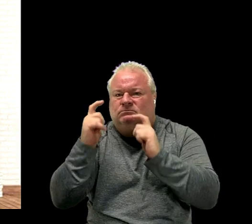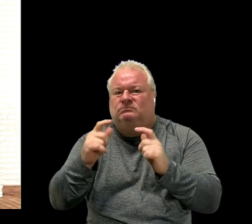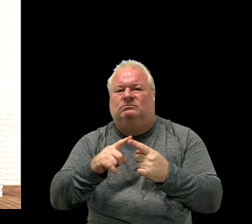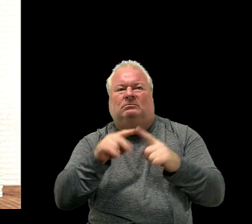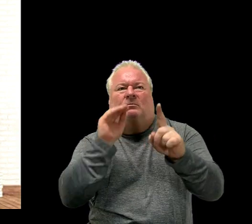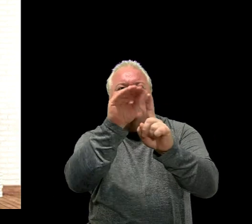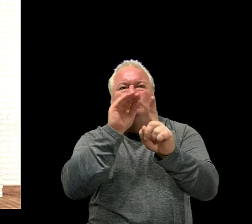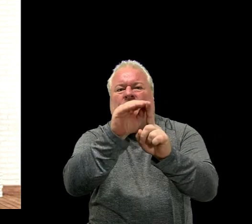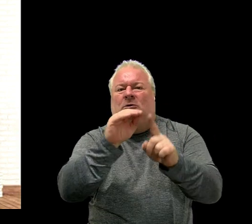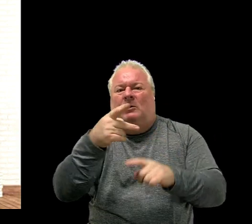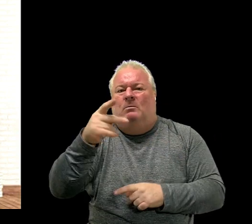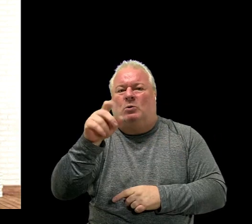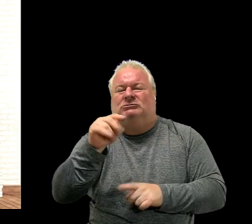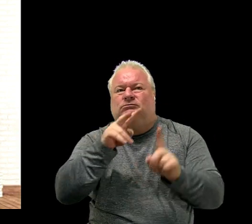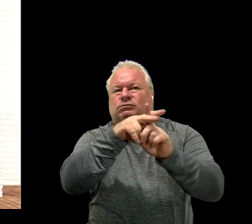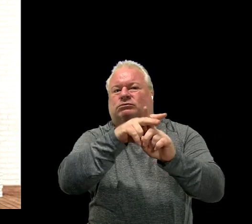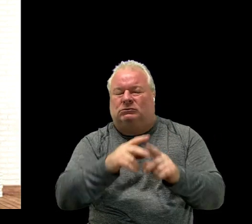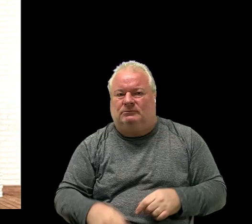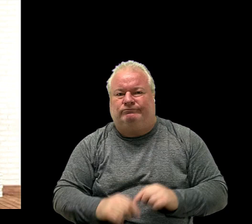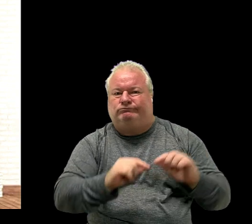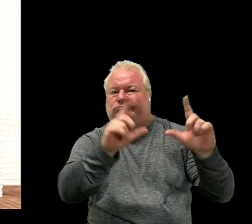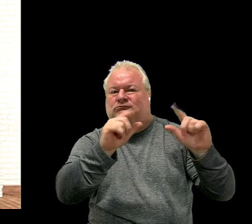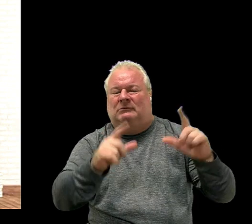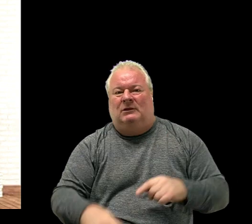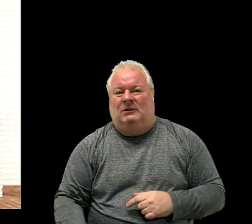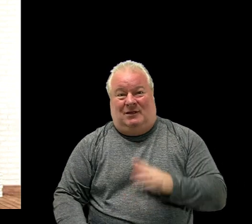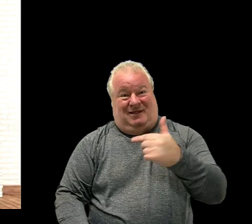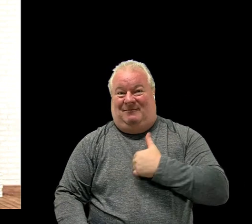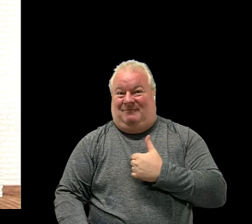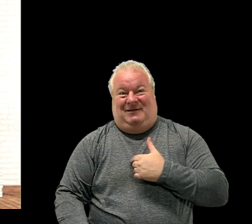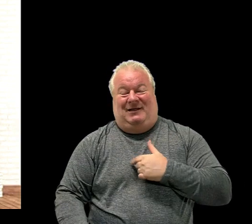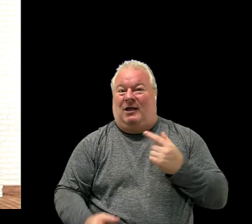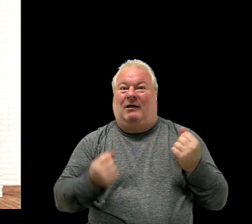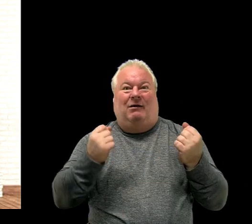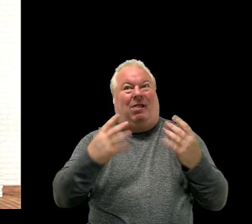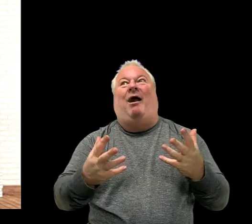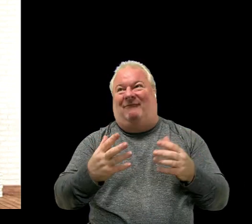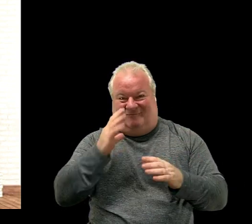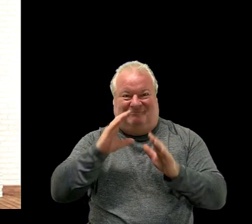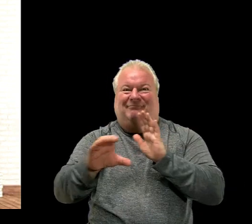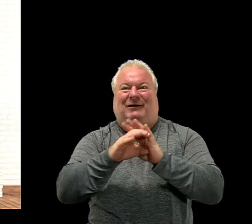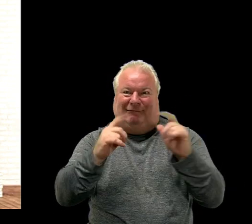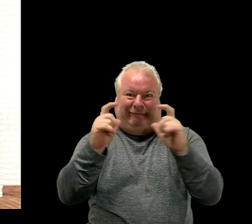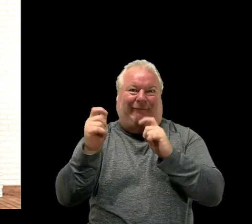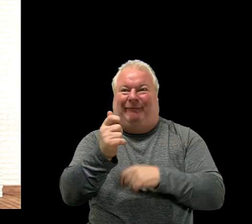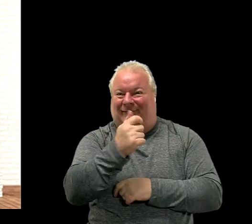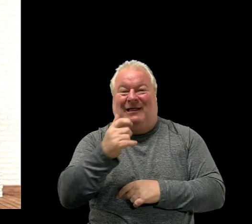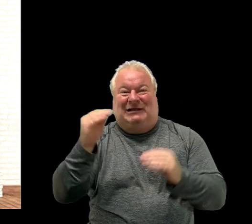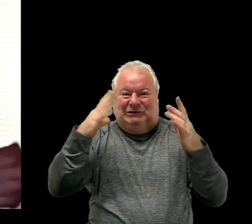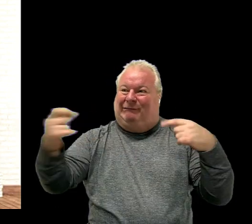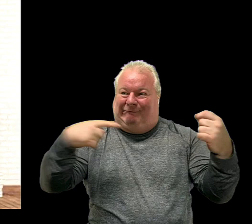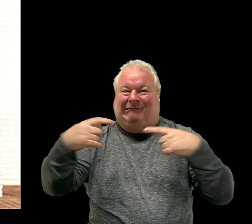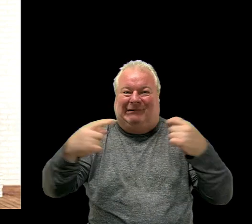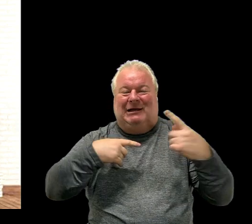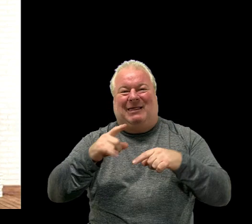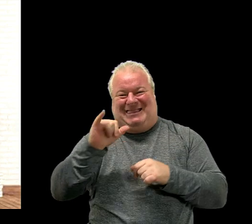post. As you know, I take lots of pictures. Teachers send me lots of pictures, and I need your help to get them